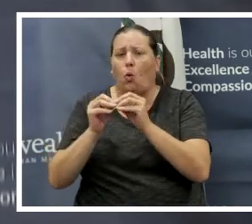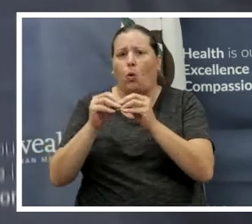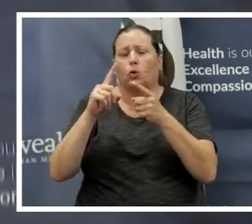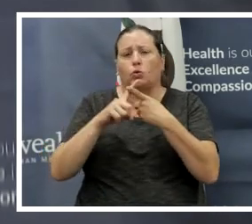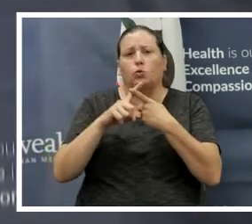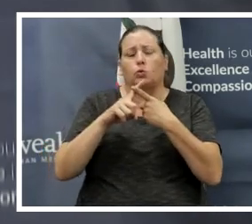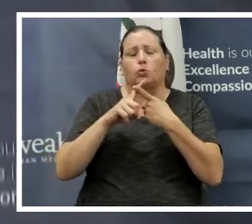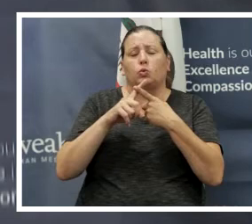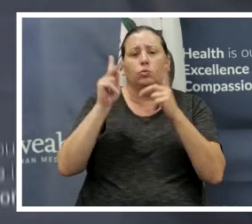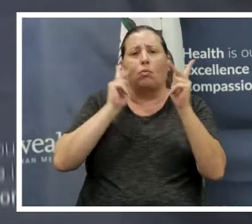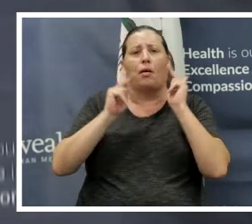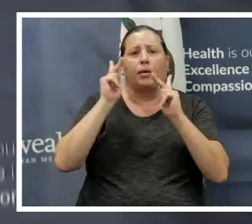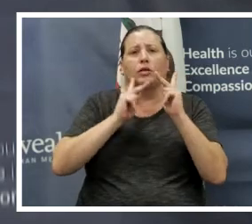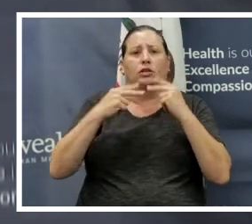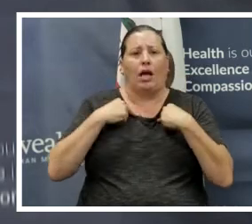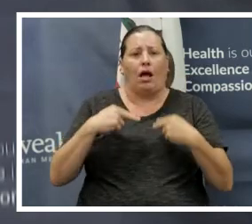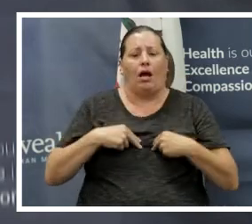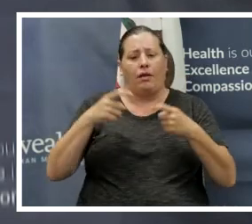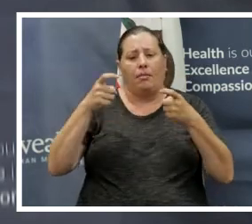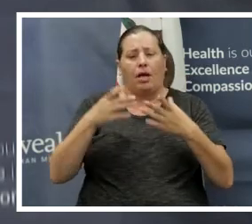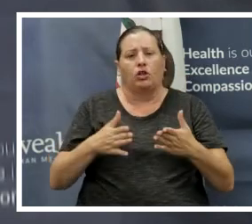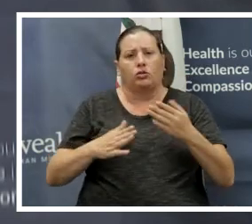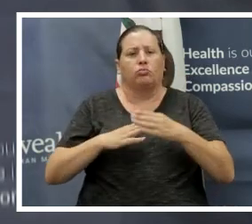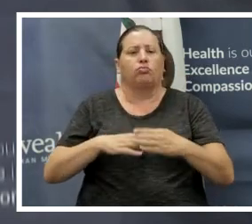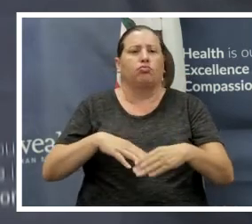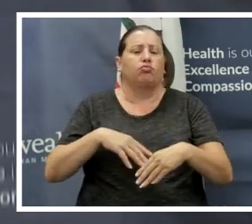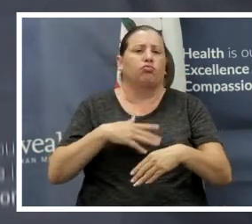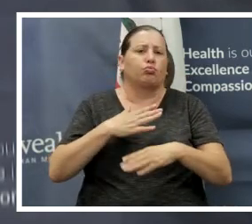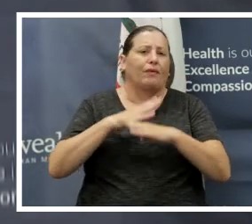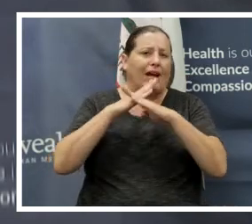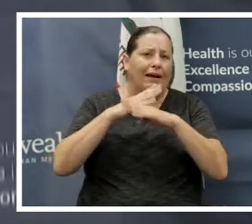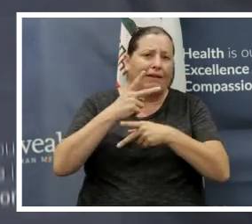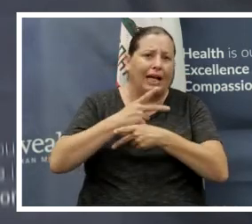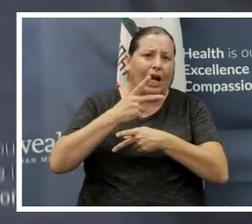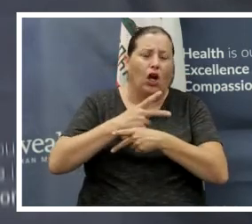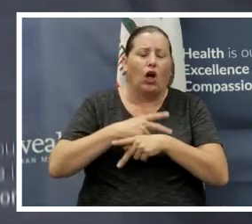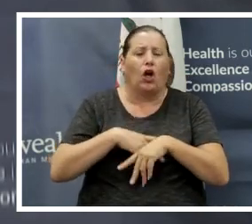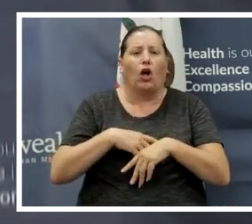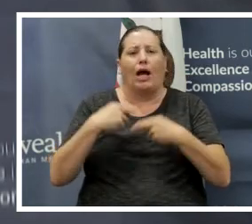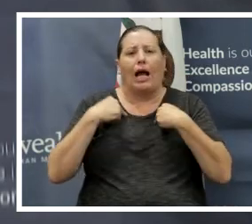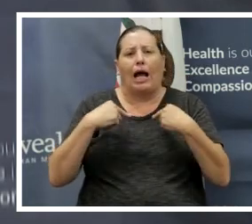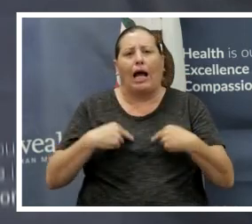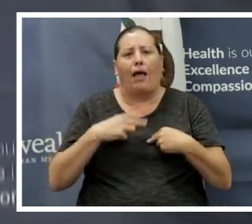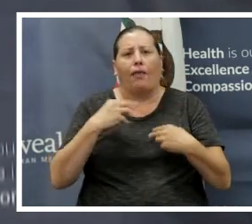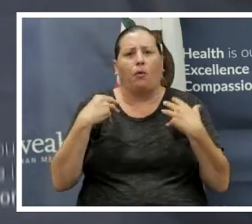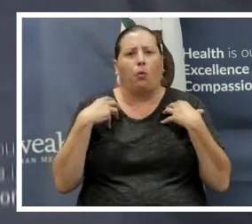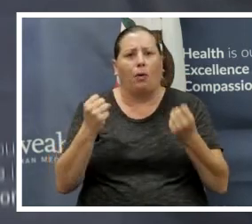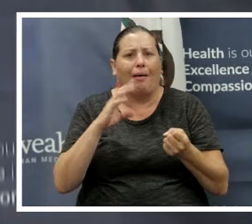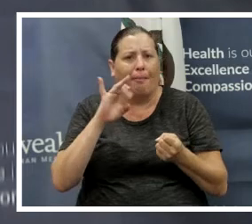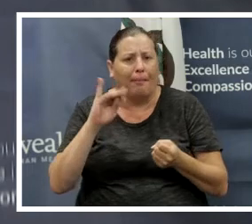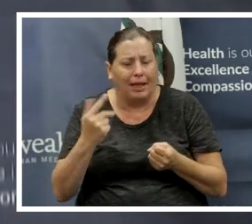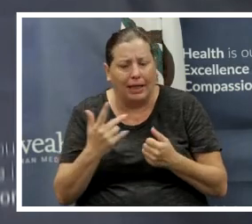management, focusing more on preventative care and health and well-being. We're a designated